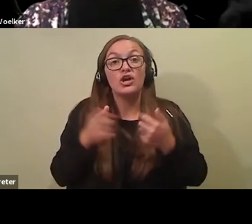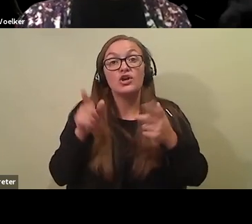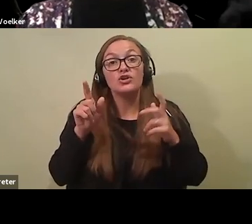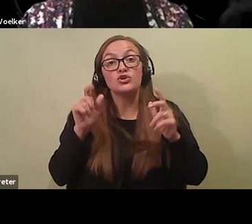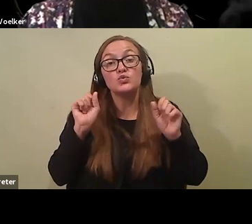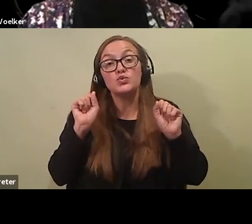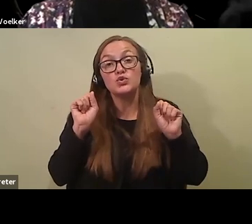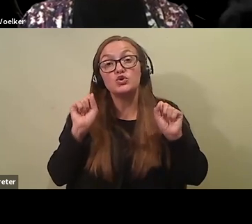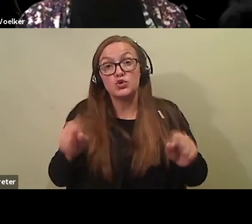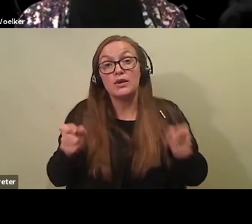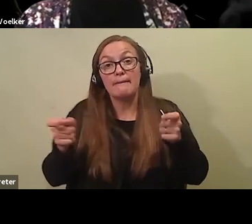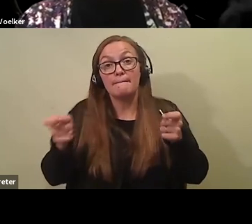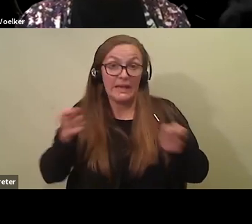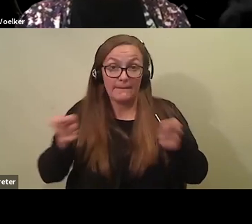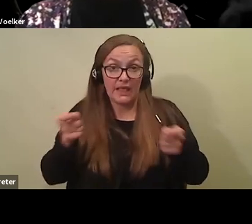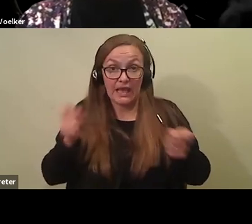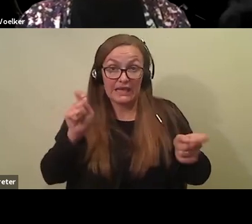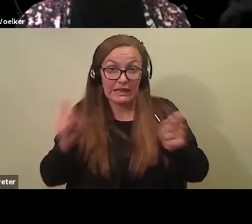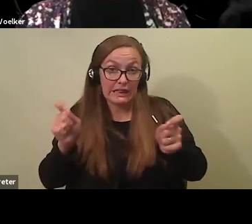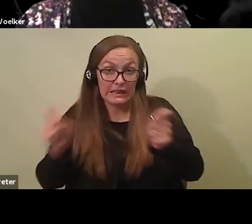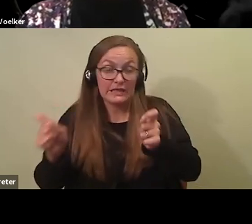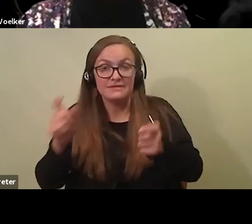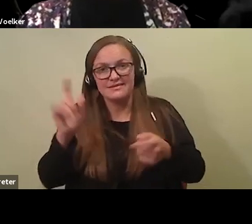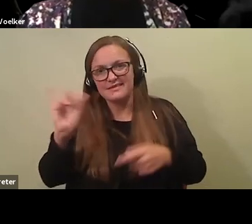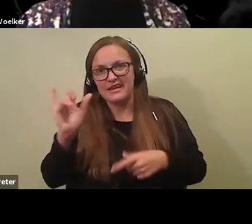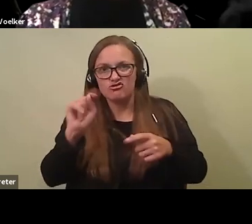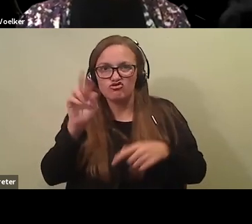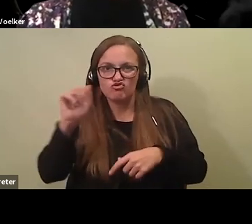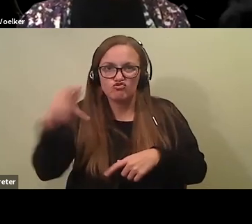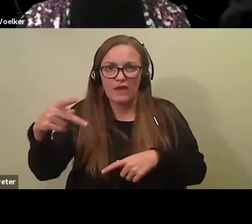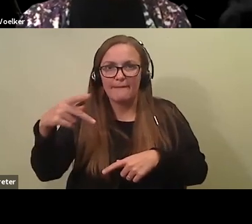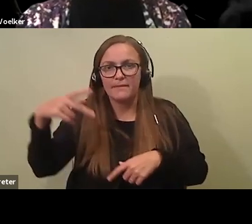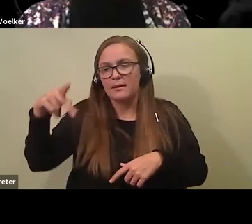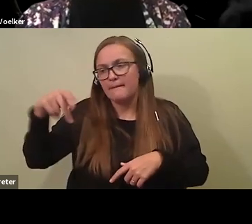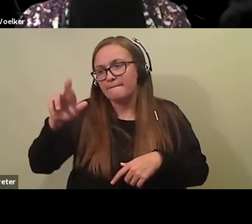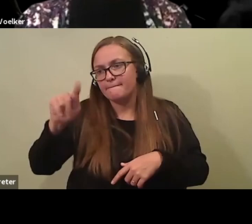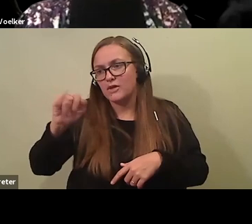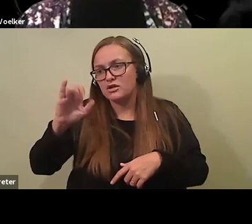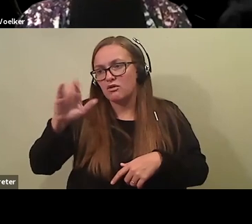manipulate, as I said, right now to trap particles, but they're much, much smaller than